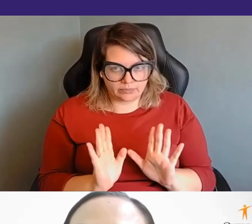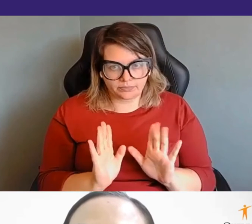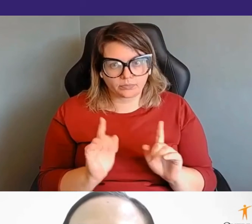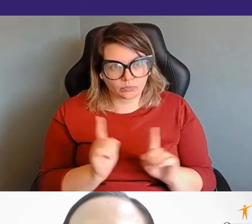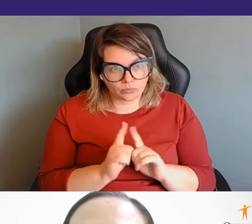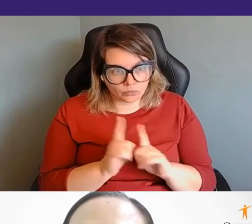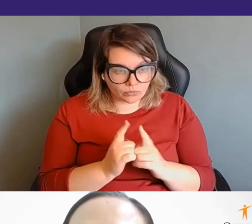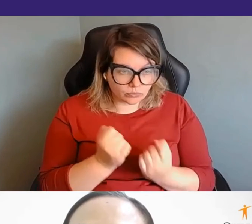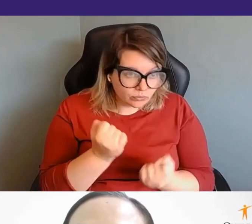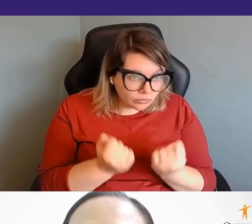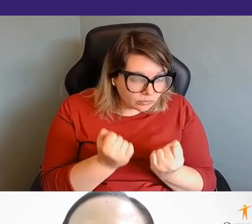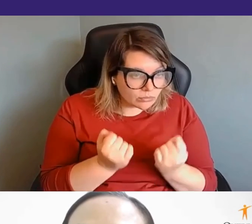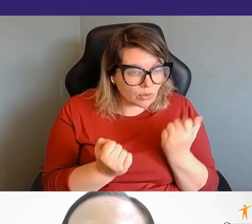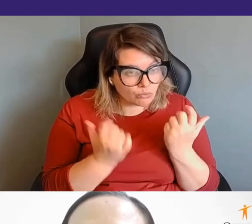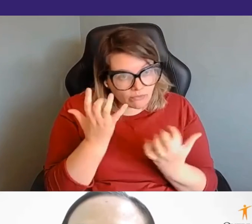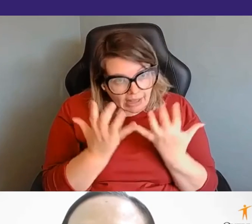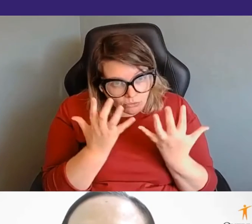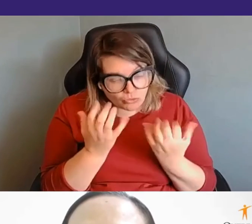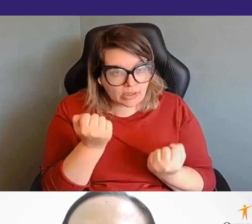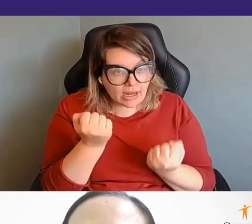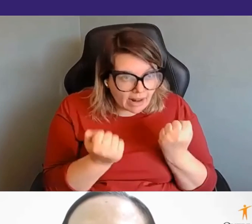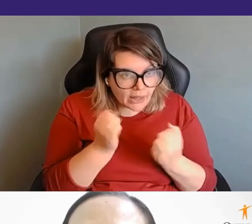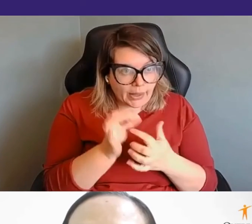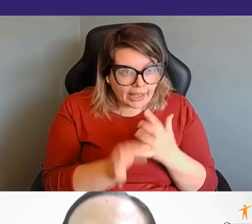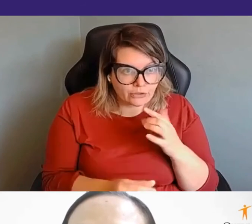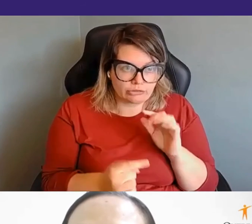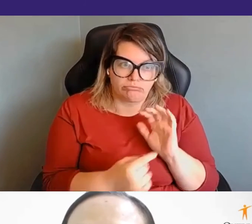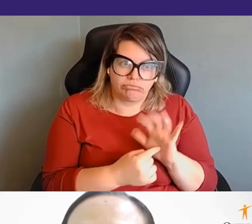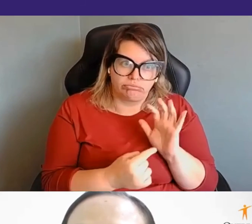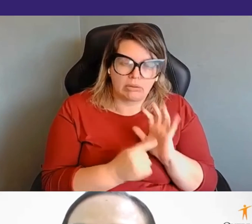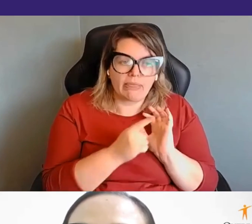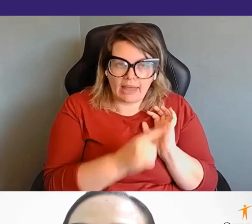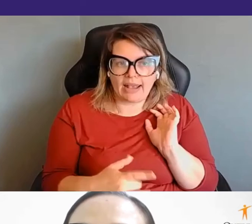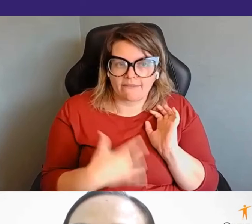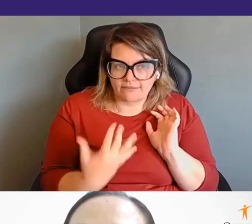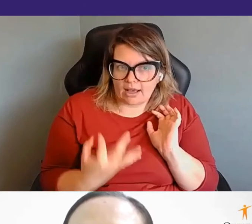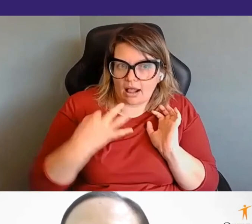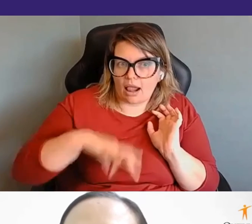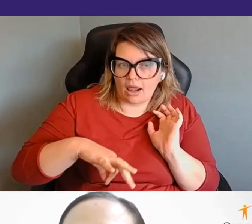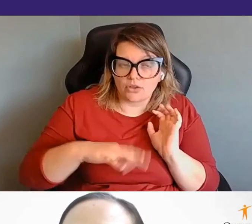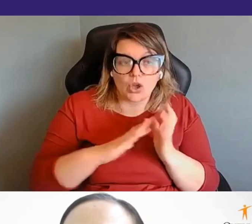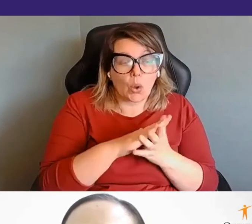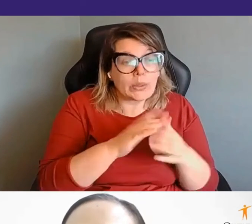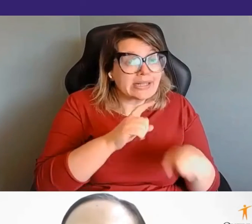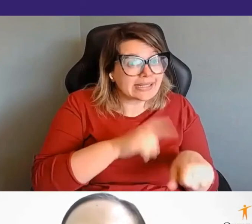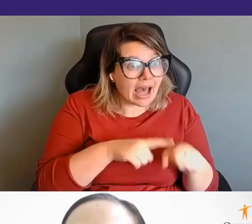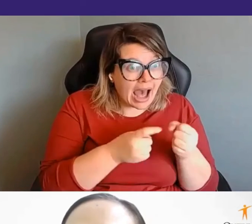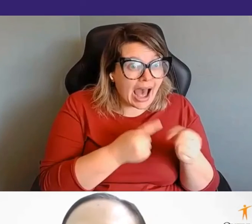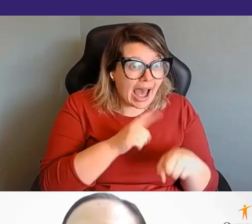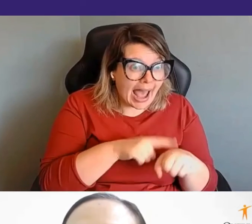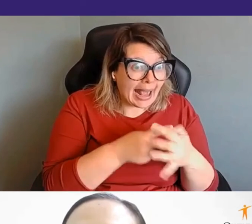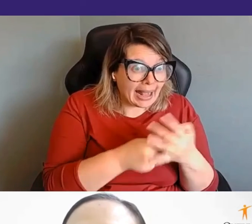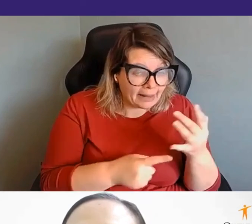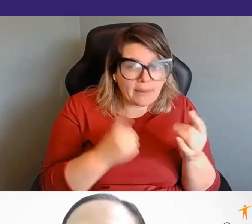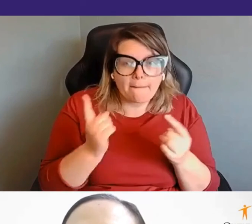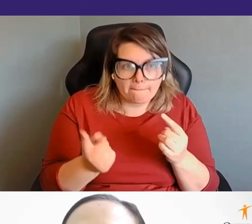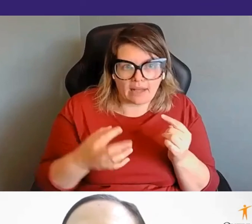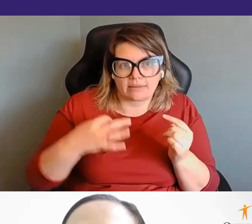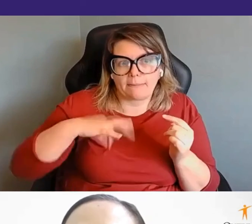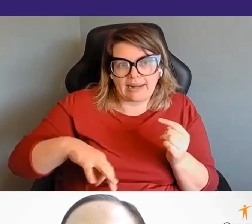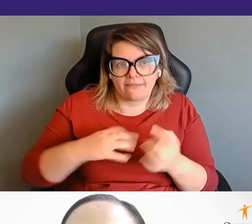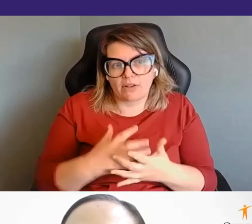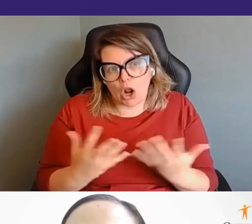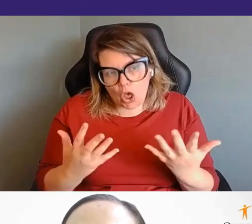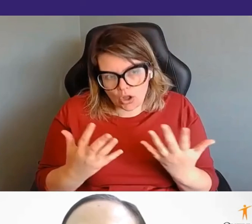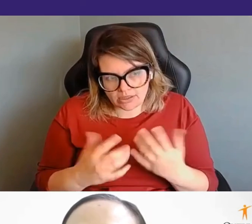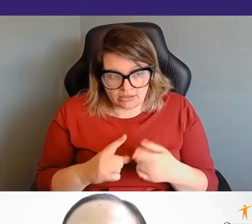and evaluating on how much they are learning, for them, that is the cost benefit analysis that they do. So